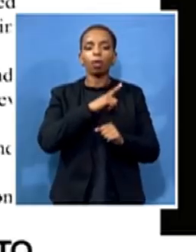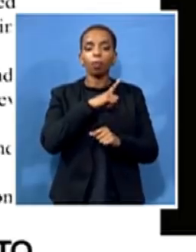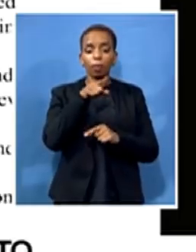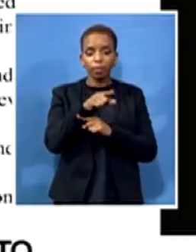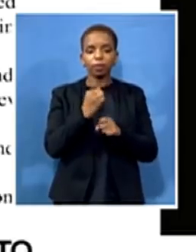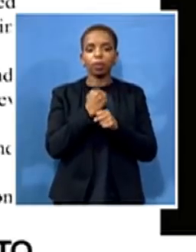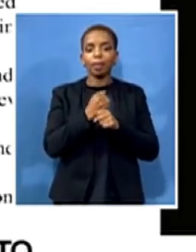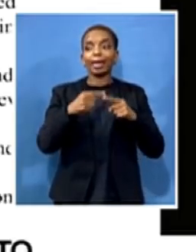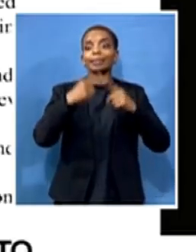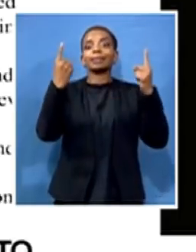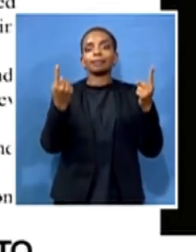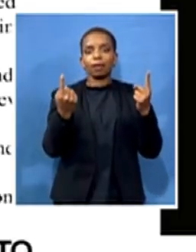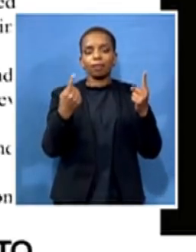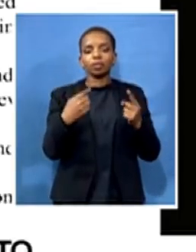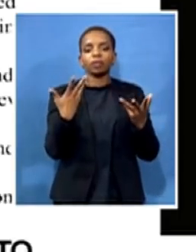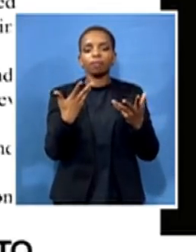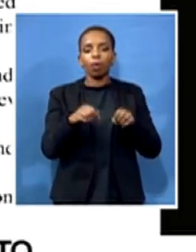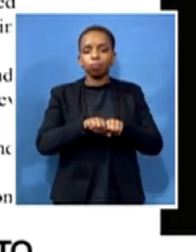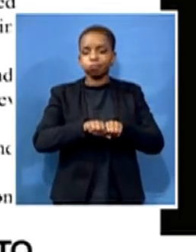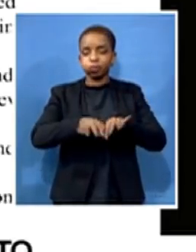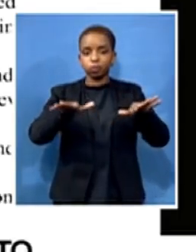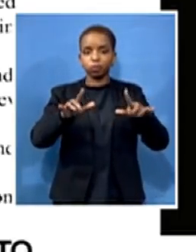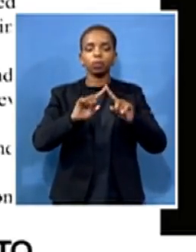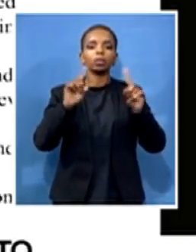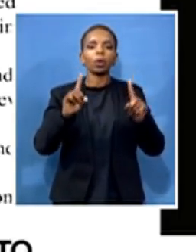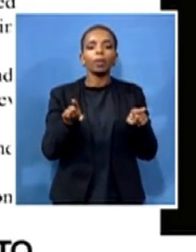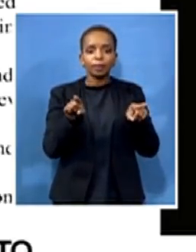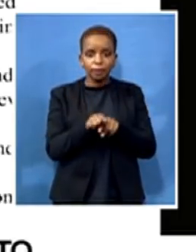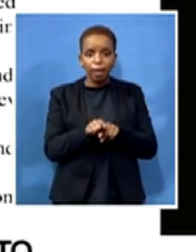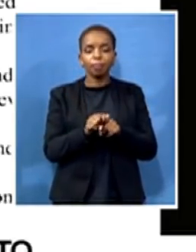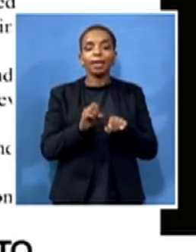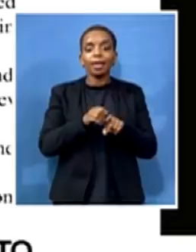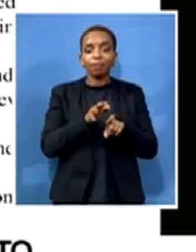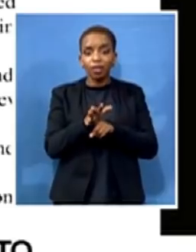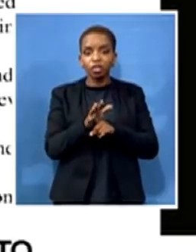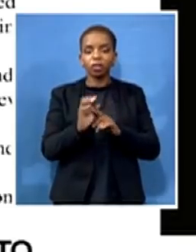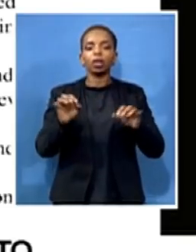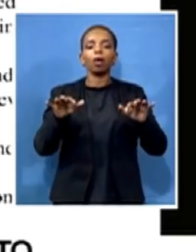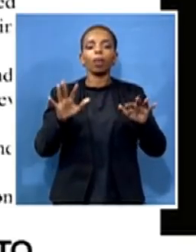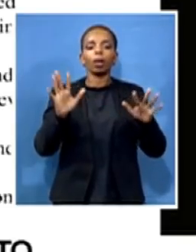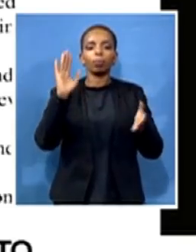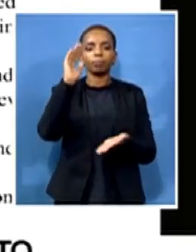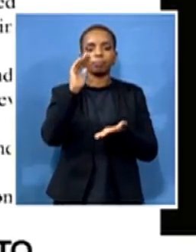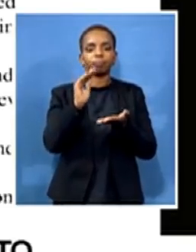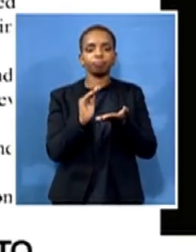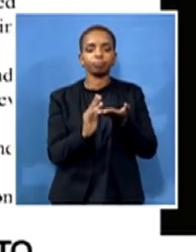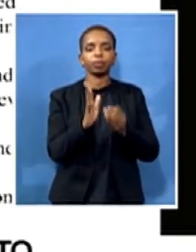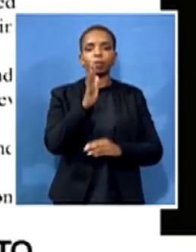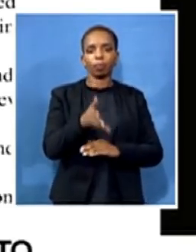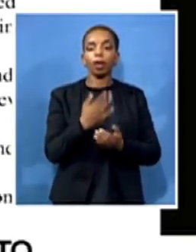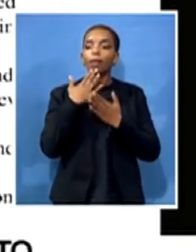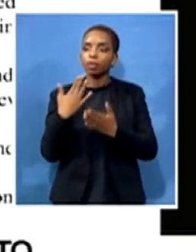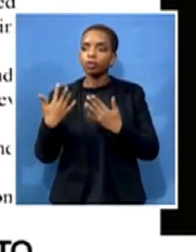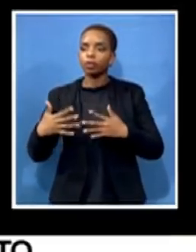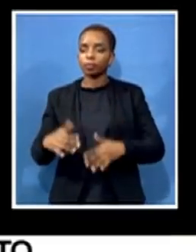also cutting down the infection. Thank you very much. At this point, I'd like to bring to a close. Thank you very much, Chairperson. Thank you very much,